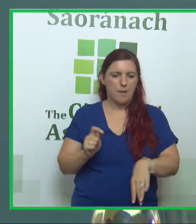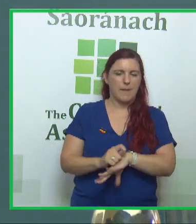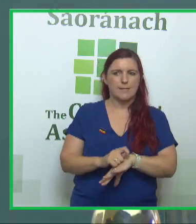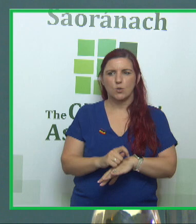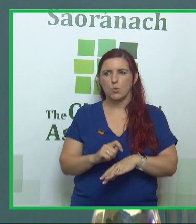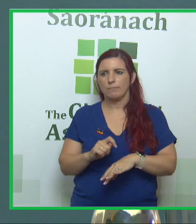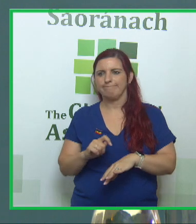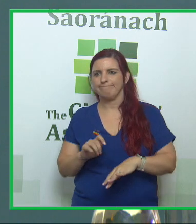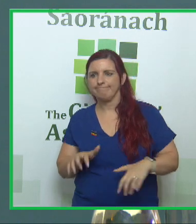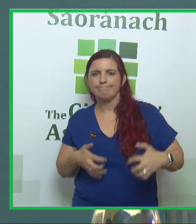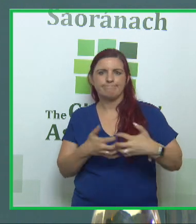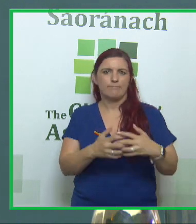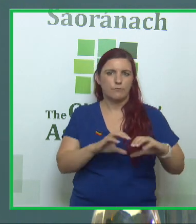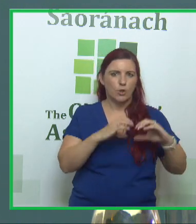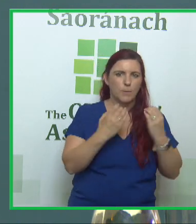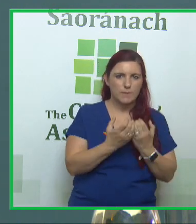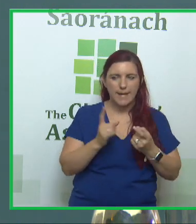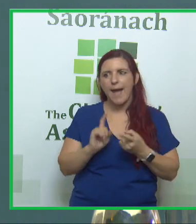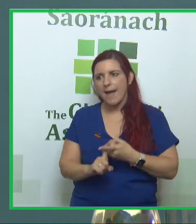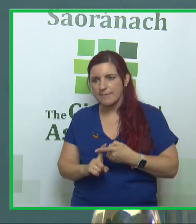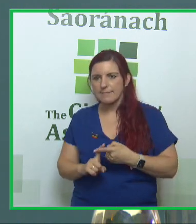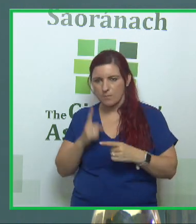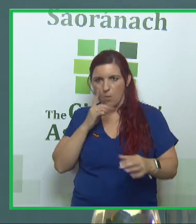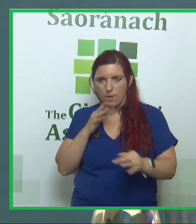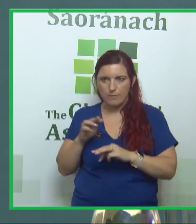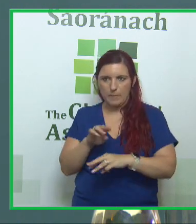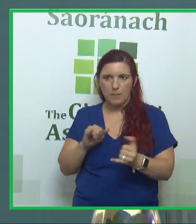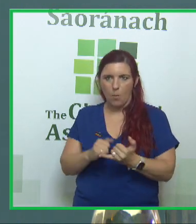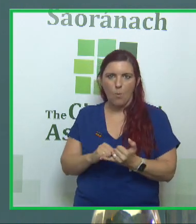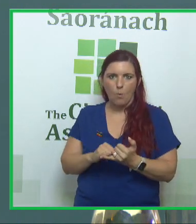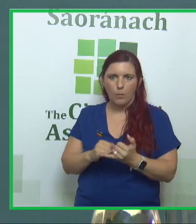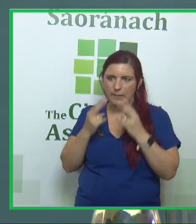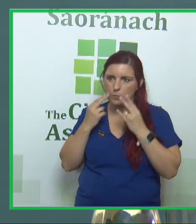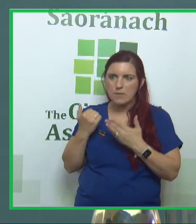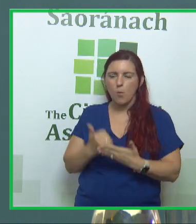by the community as well as by the people who we serve.